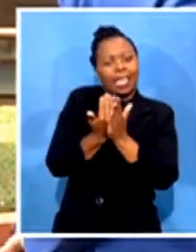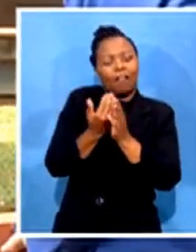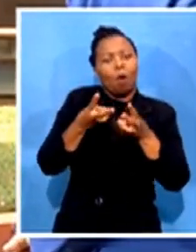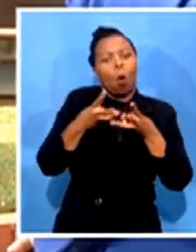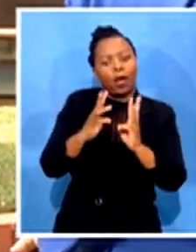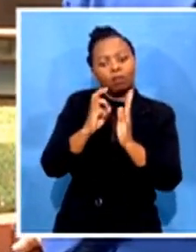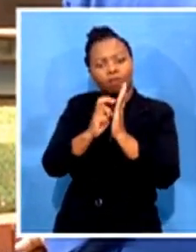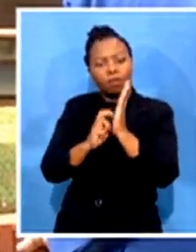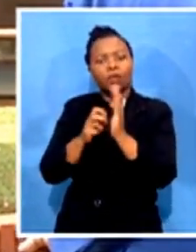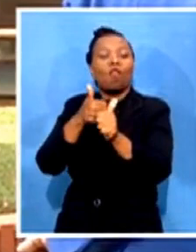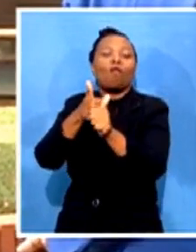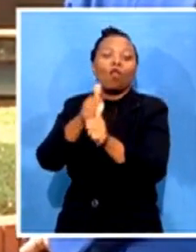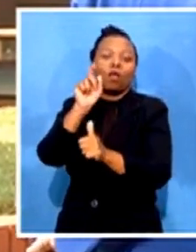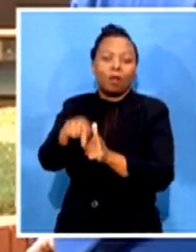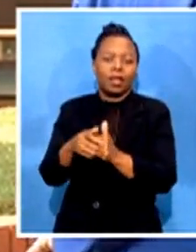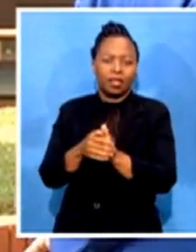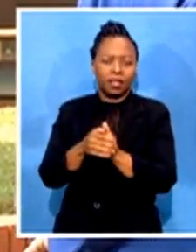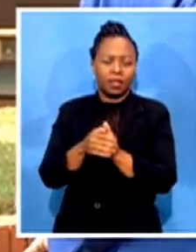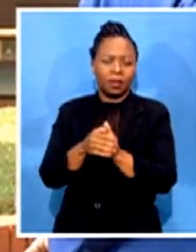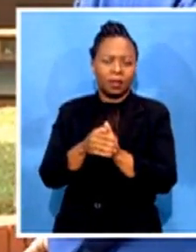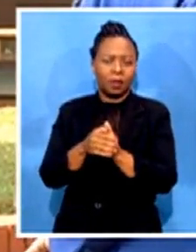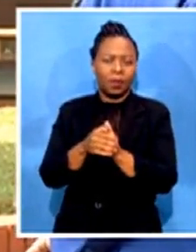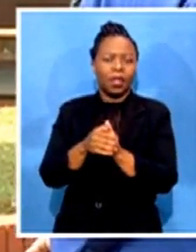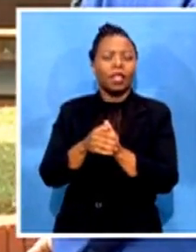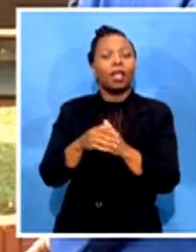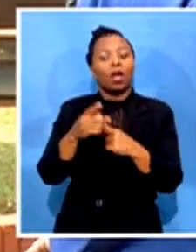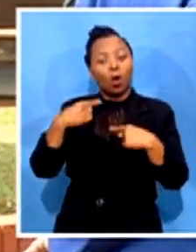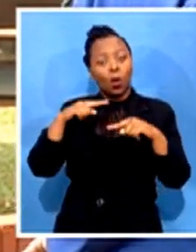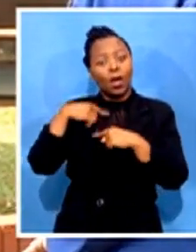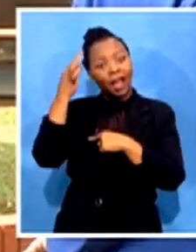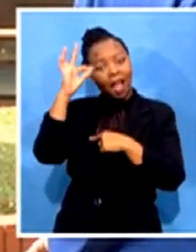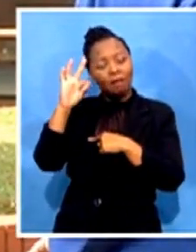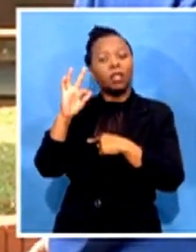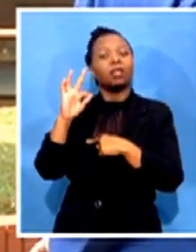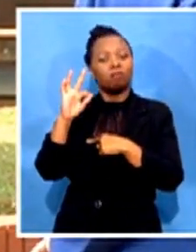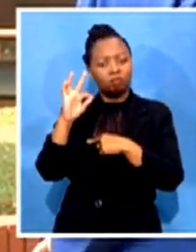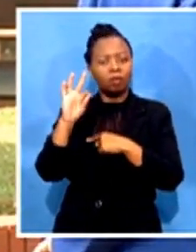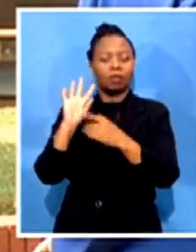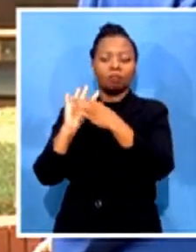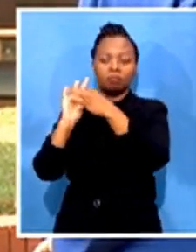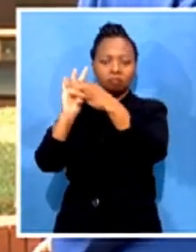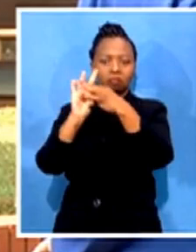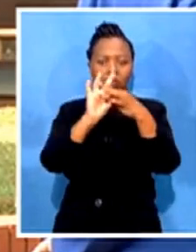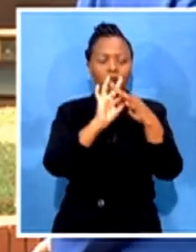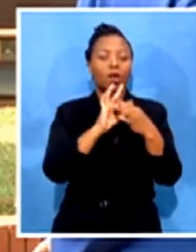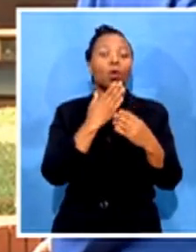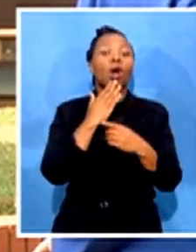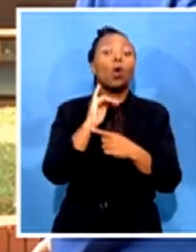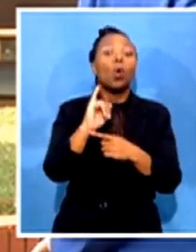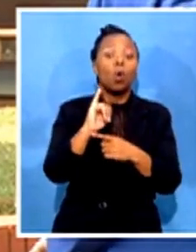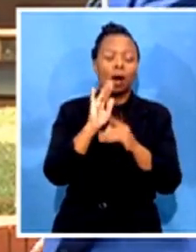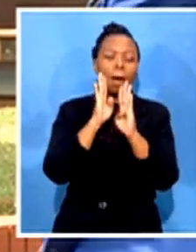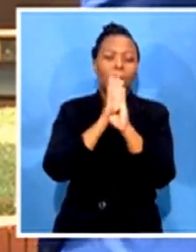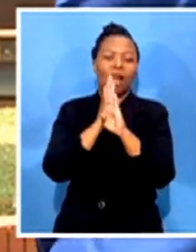MECPLA, we are also working on partnering with the private sector to conduct testing